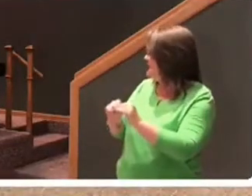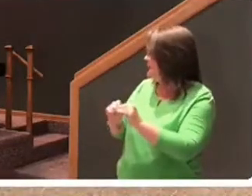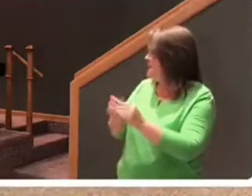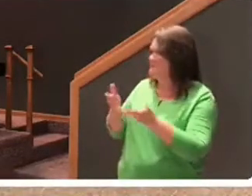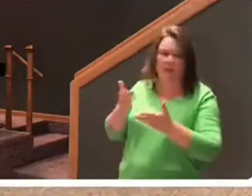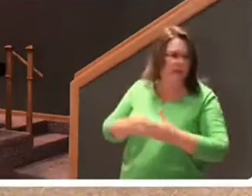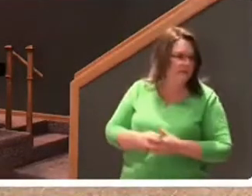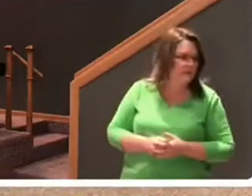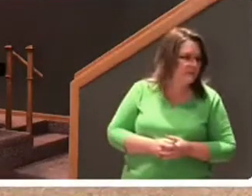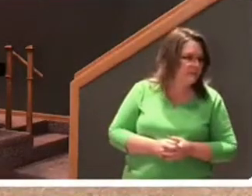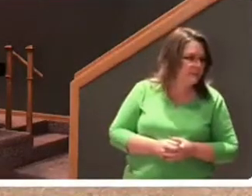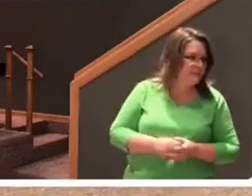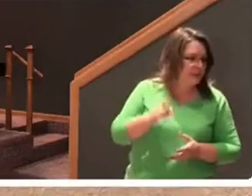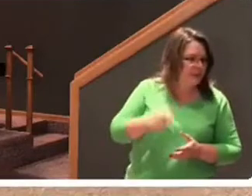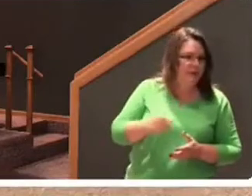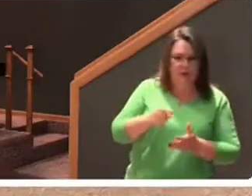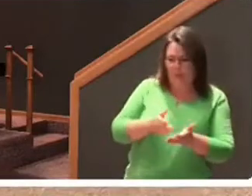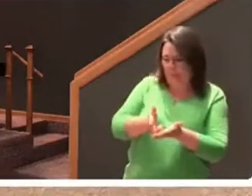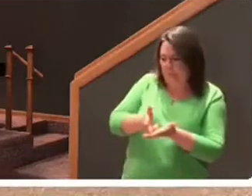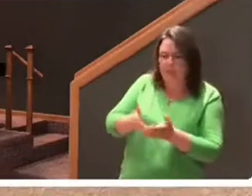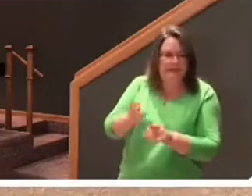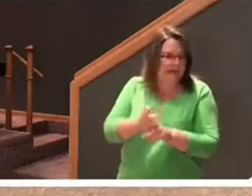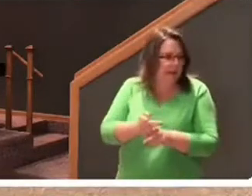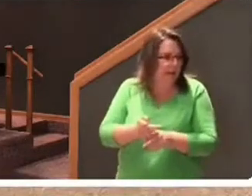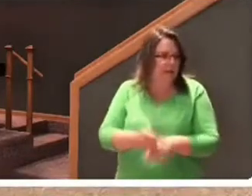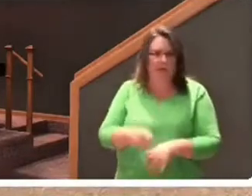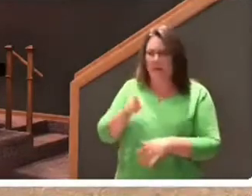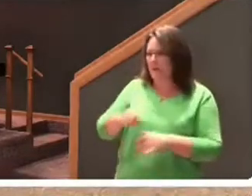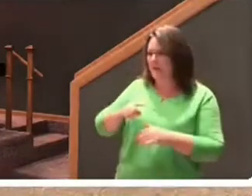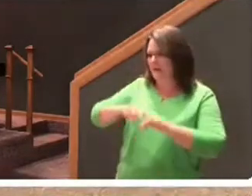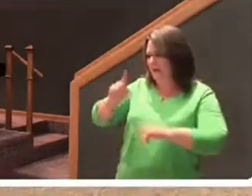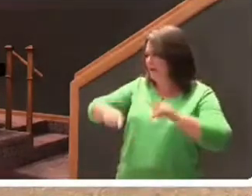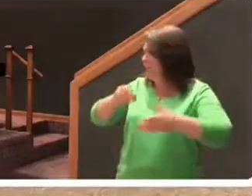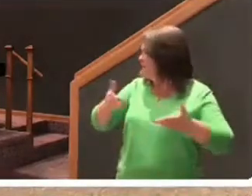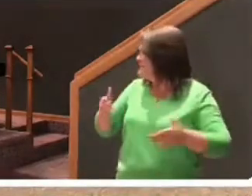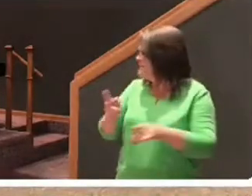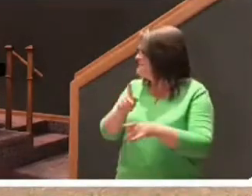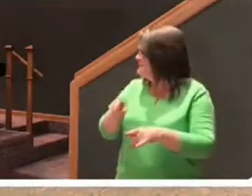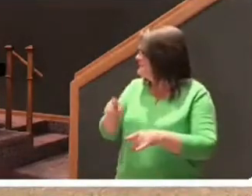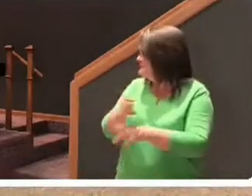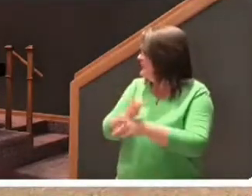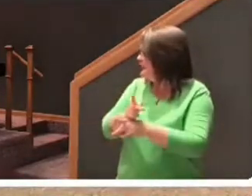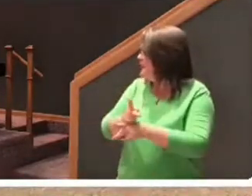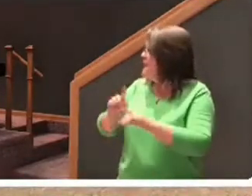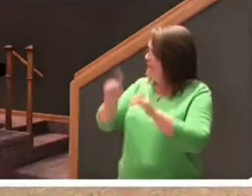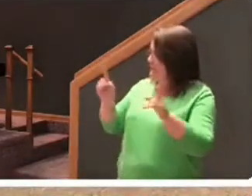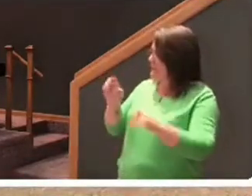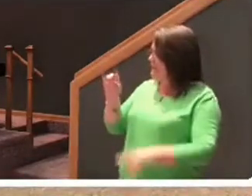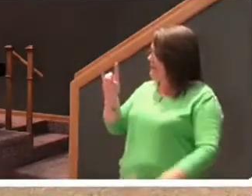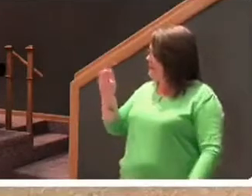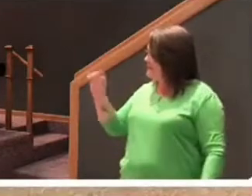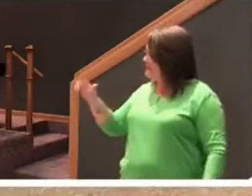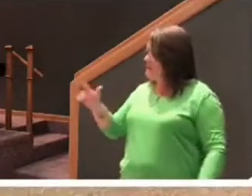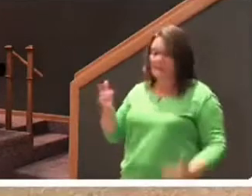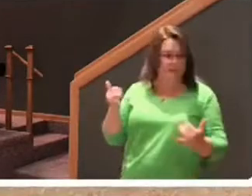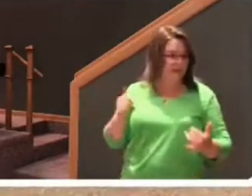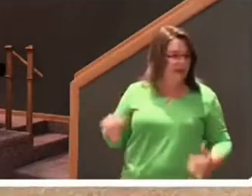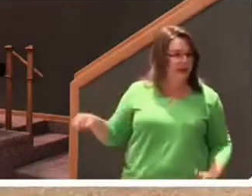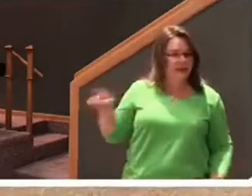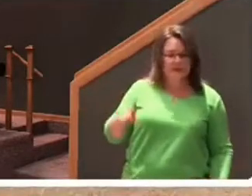thing. You know, we need the parking lot taken care of. We need different things taken care of. So, but here's the deal. This